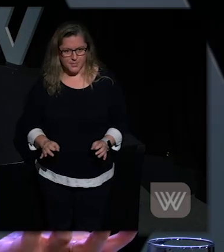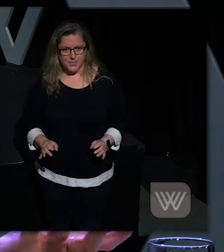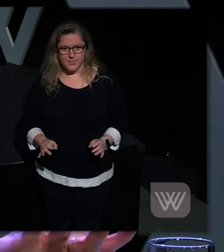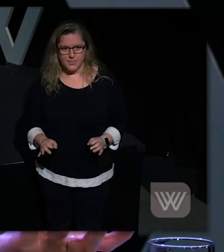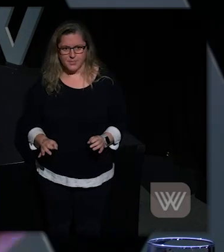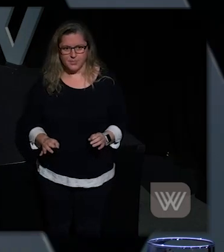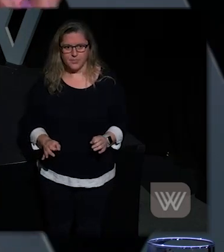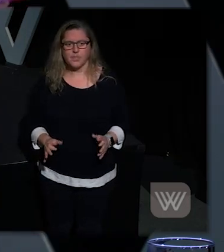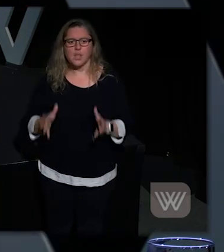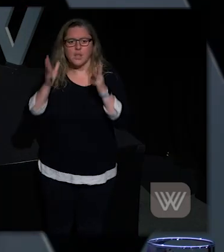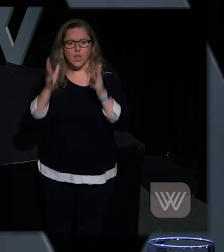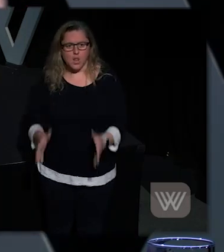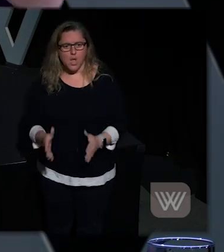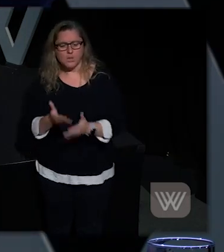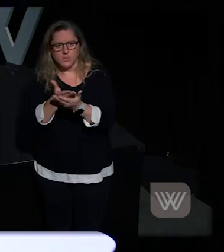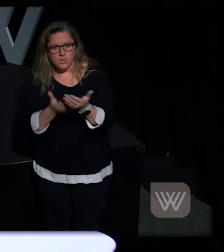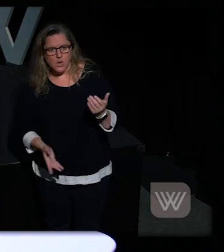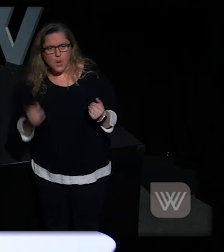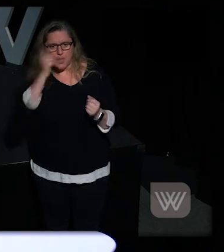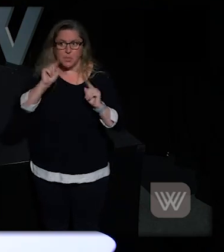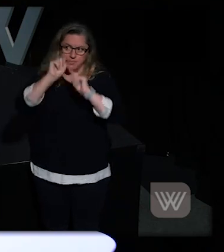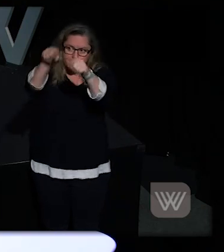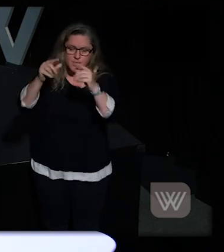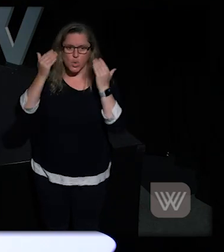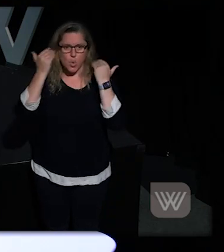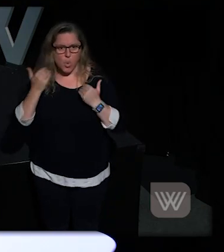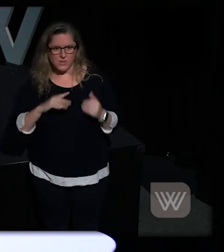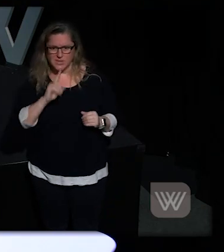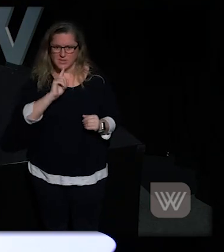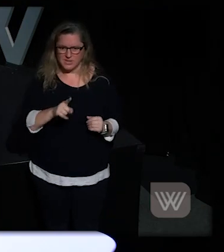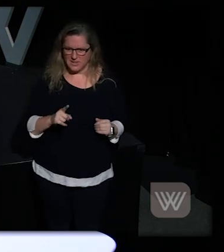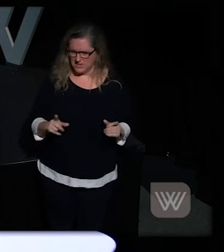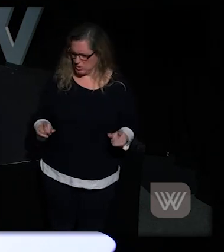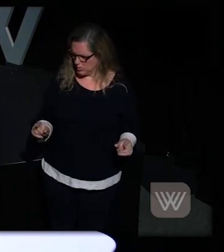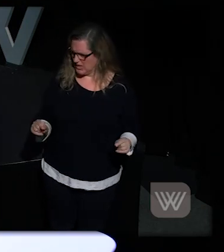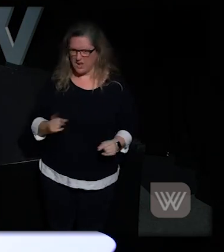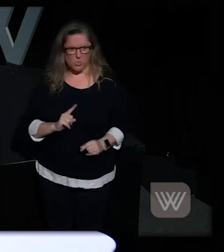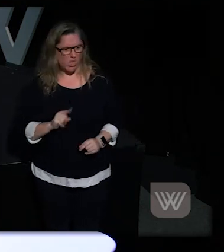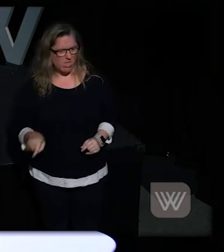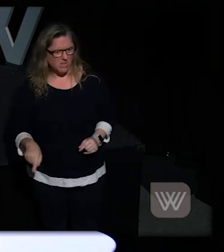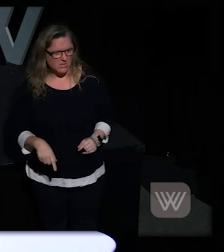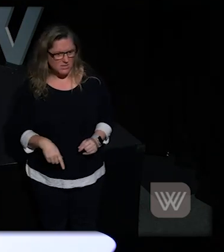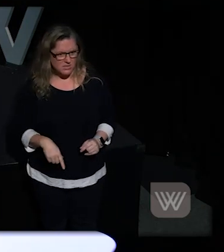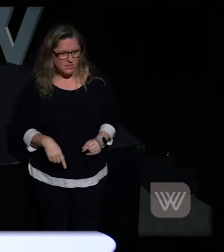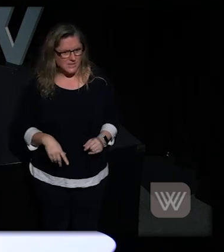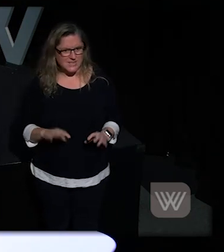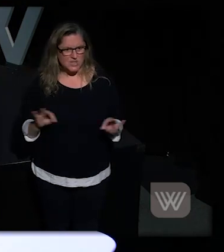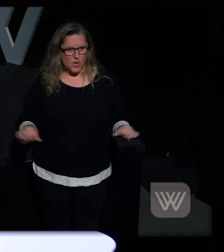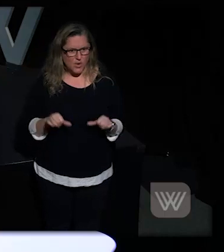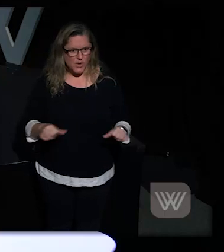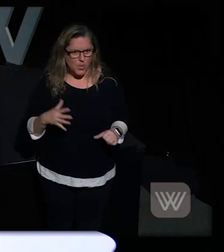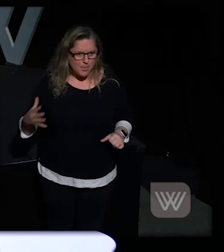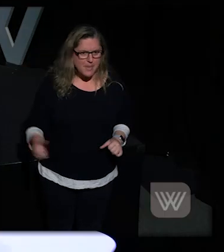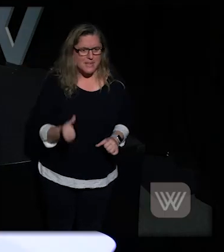And I mean, there's also lots of stories of people ending up in court and the judge says, what's Twitter? Yeah. No, I mean, that's not okay. You have